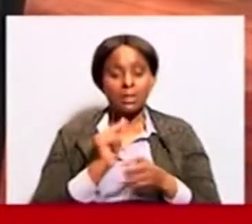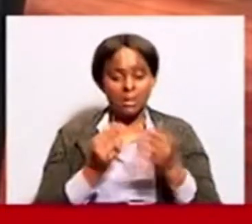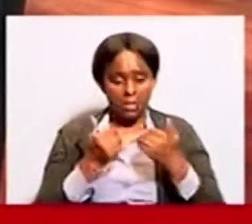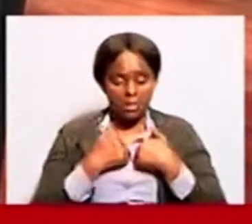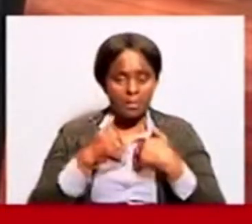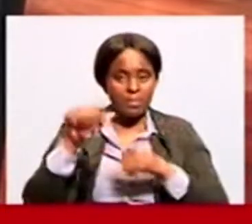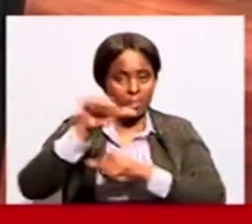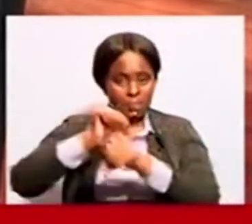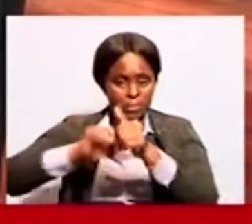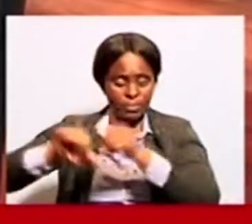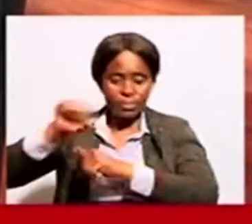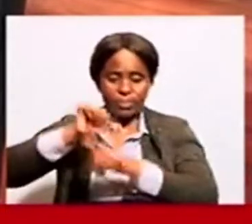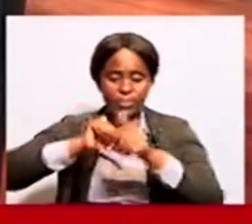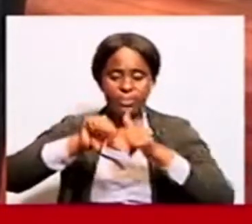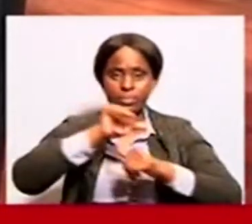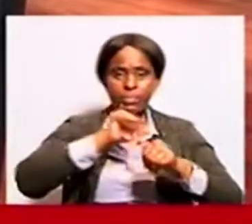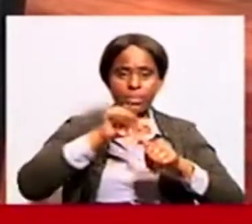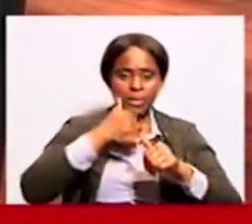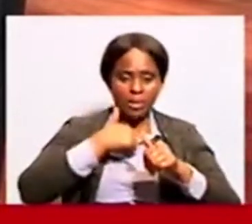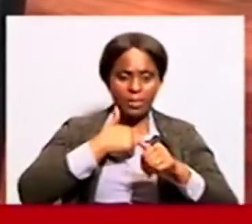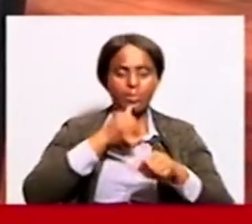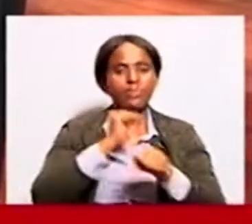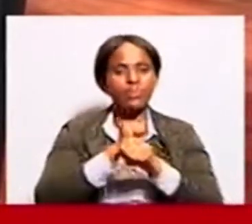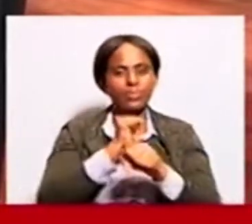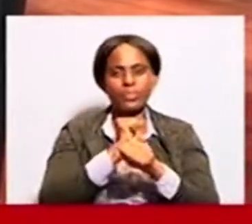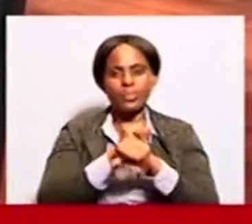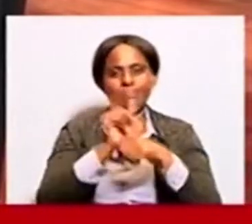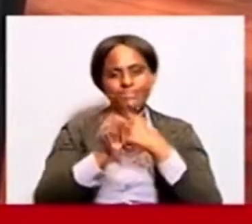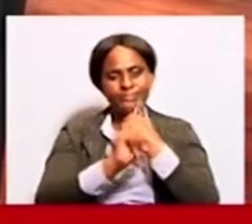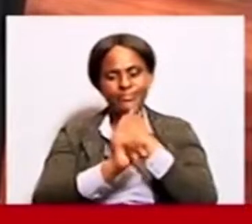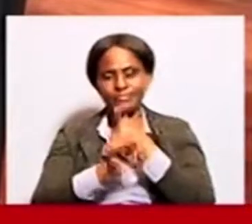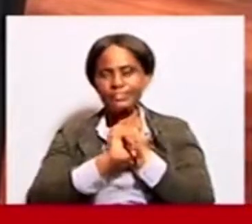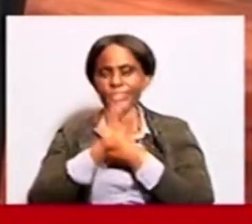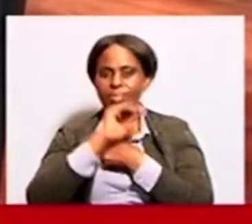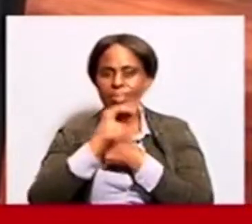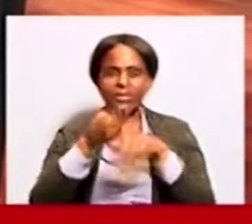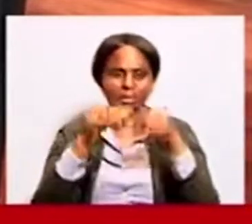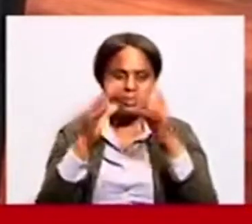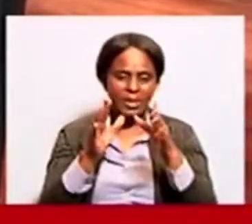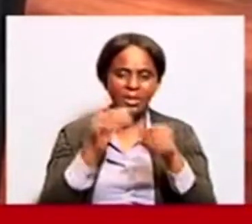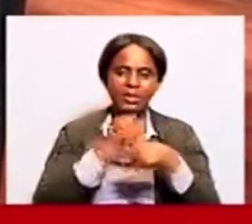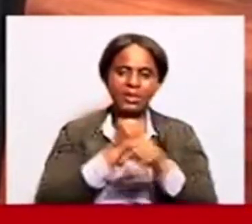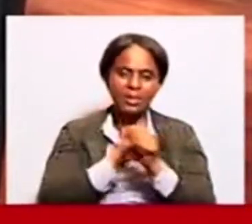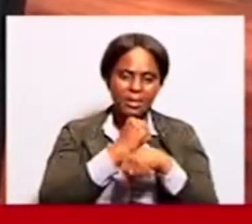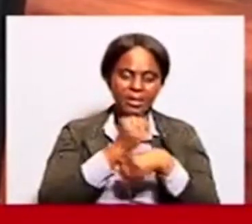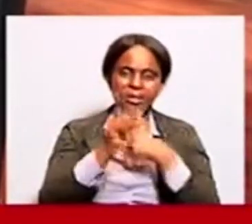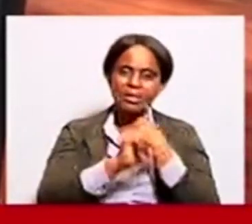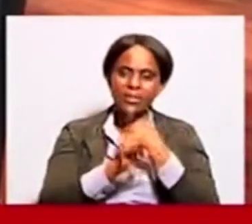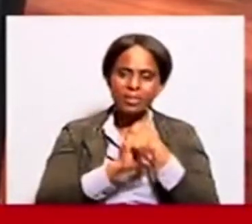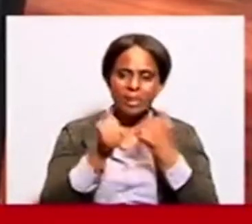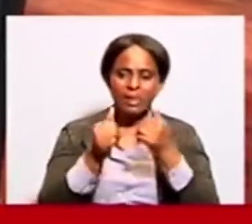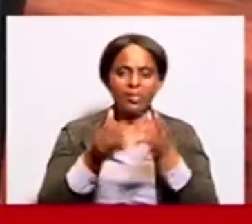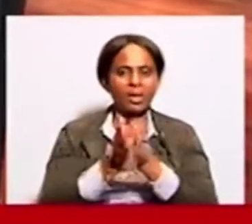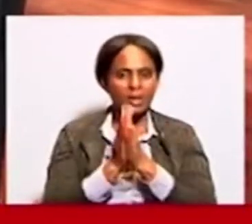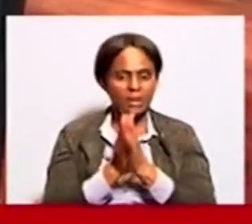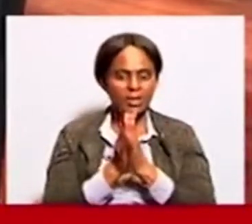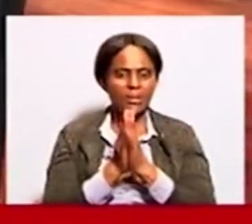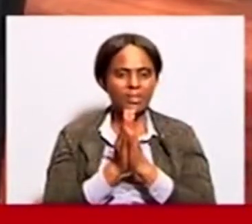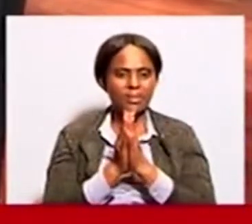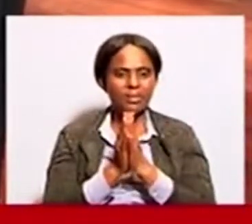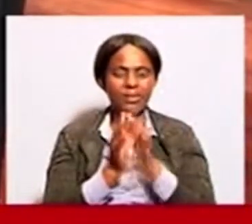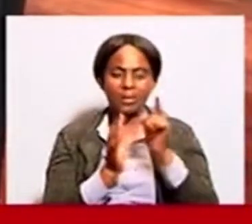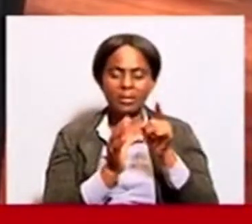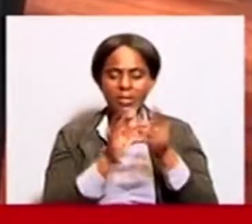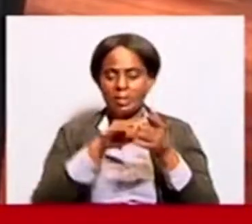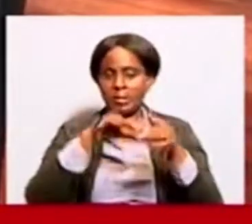around, they've done the flames. The suppliers in Livingston have done the flames. Now they are claiming that because it's